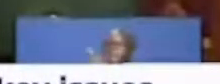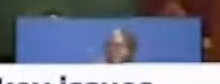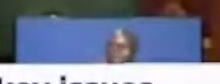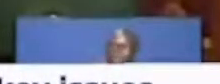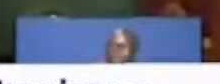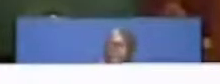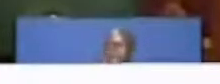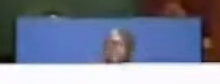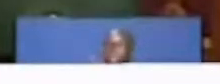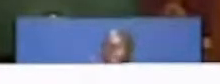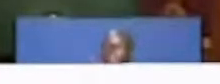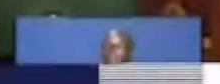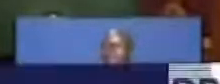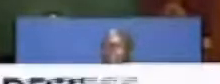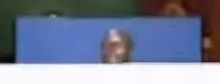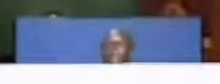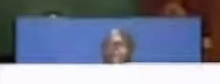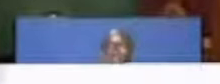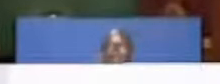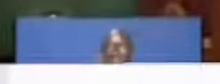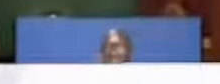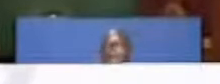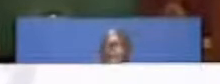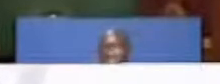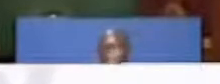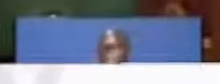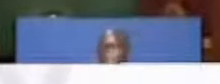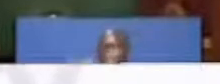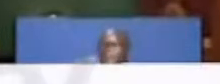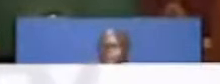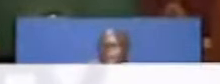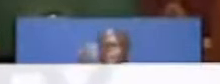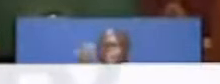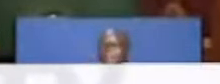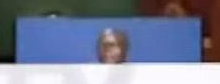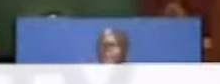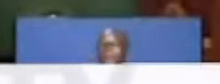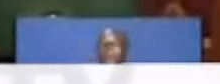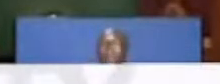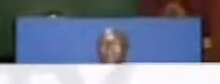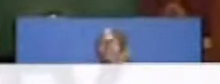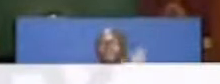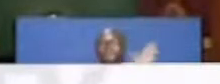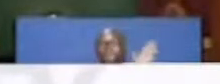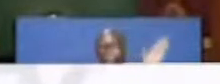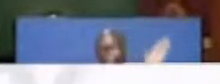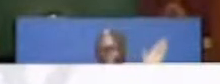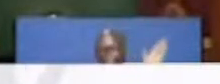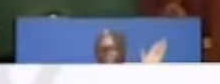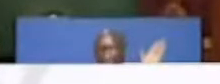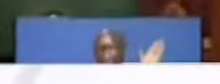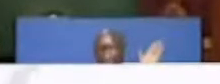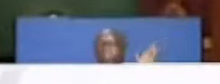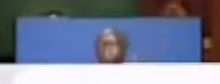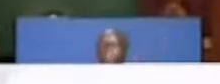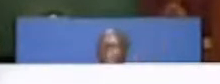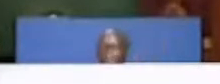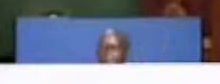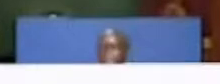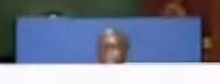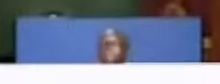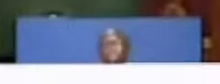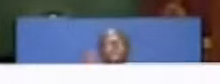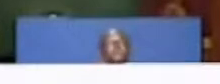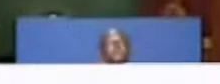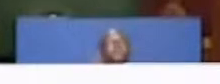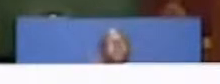to reproductive health care as required by our Constitution. Indignity takes many forms,